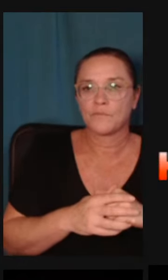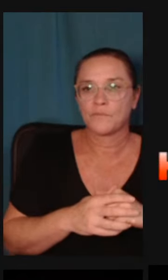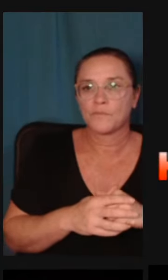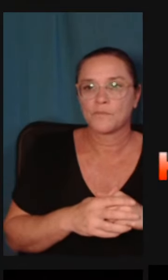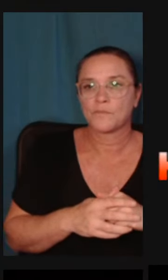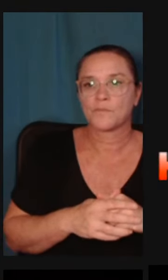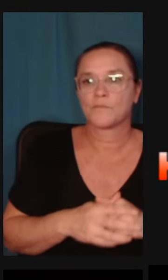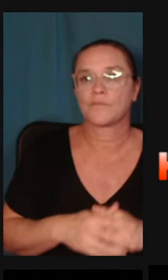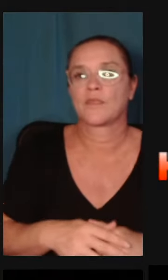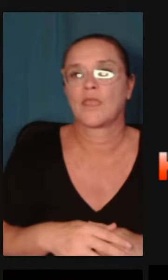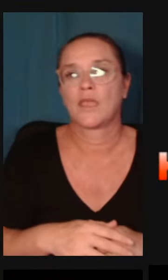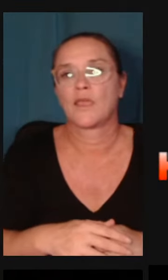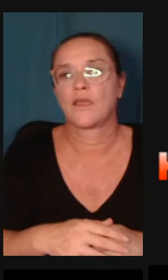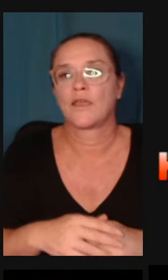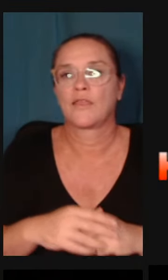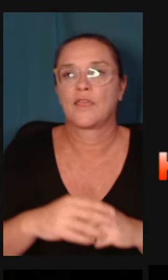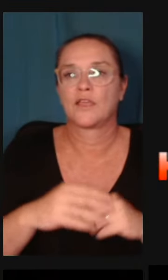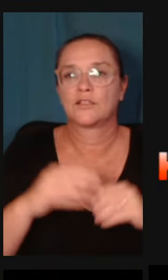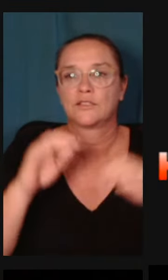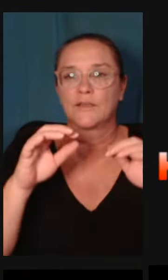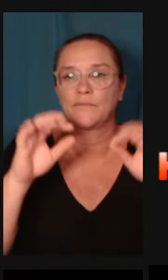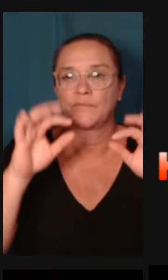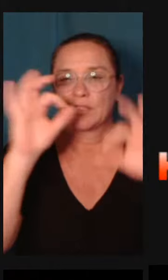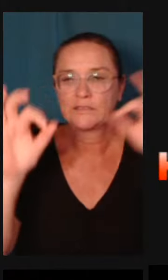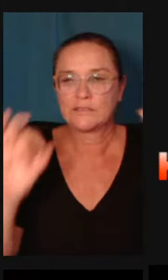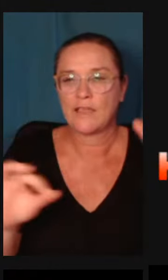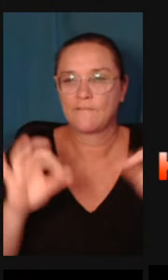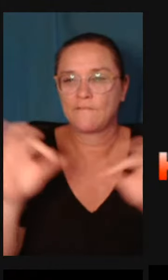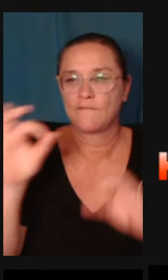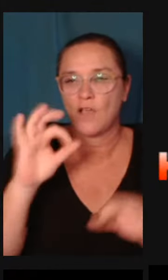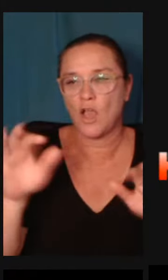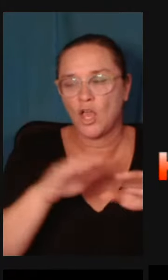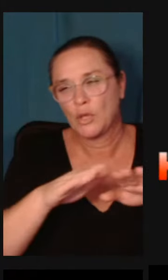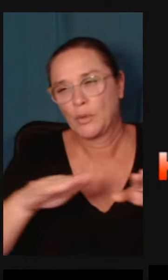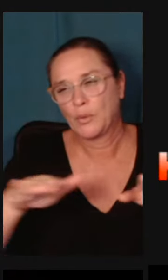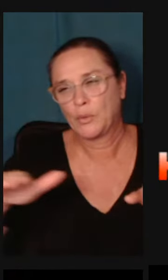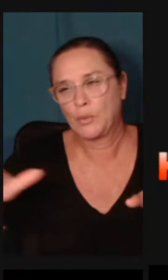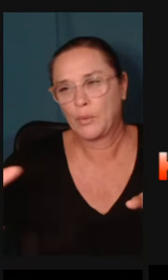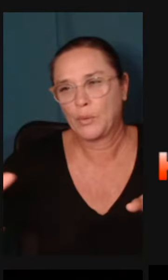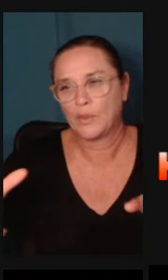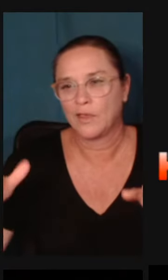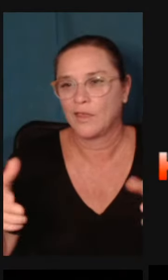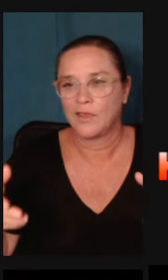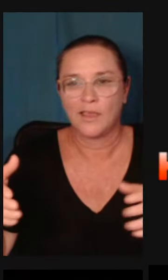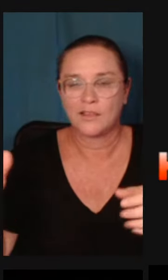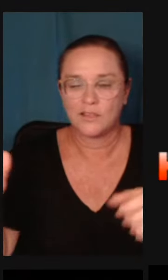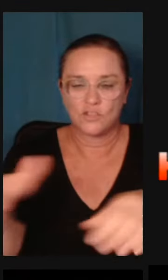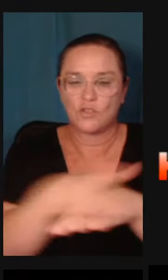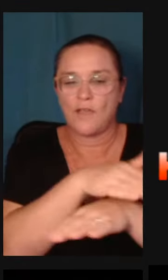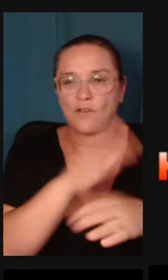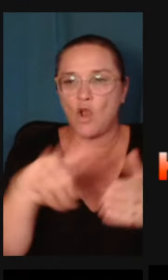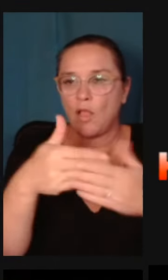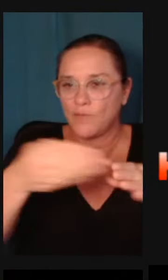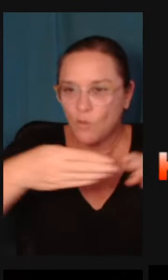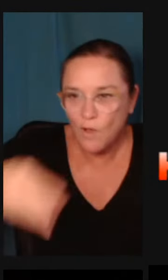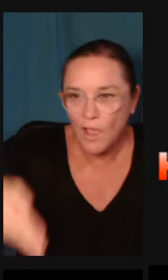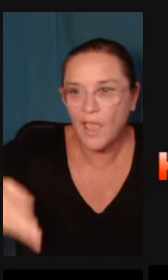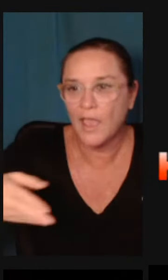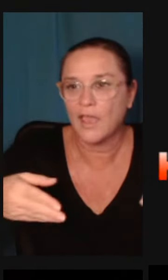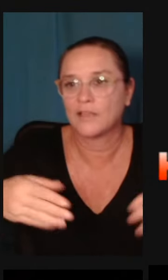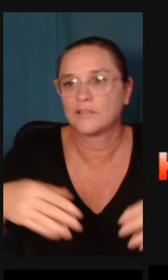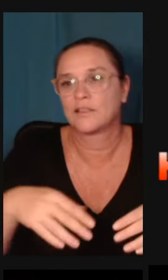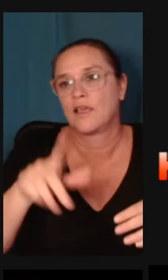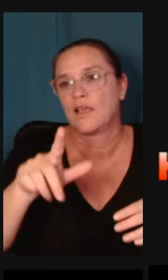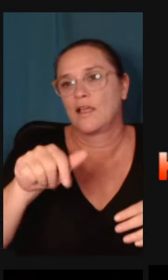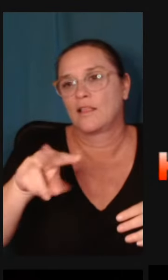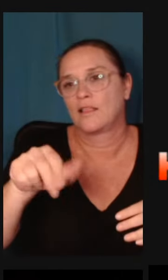And there's tephra all on that backside, covering much of the landscape, covering cracks, covering lava flows here.